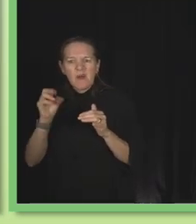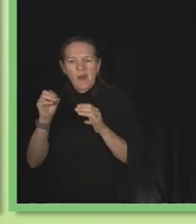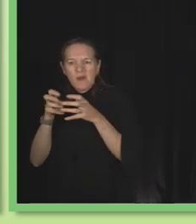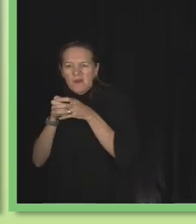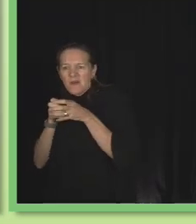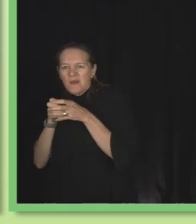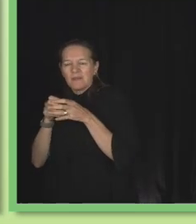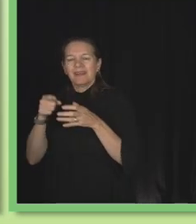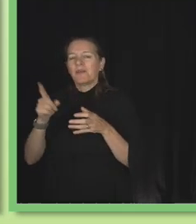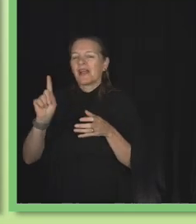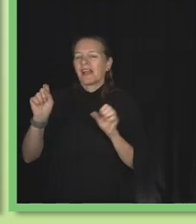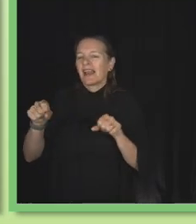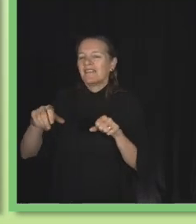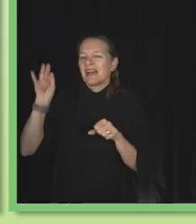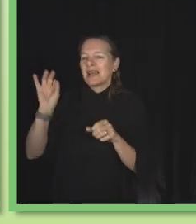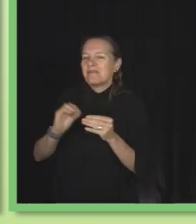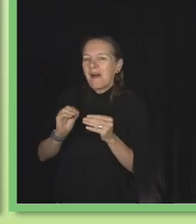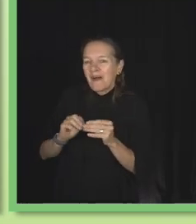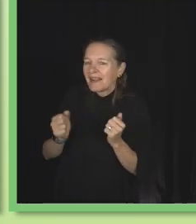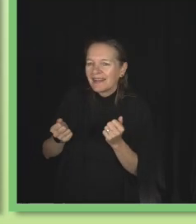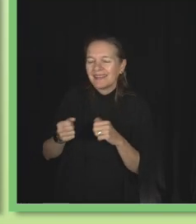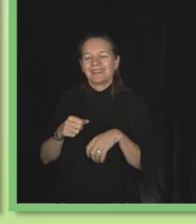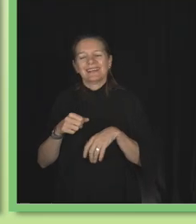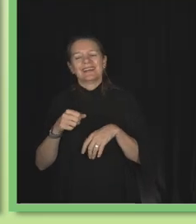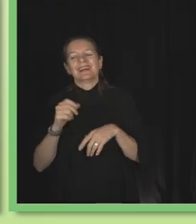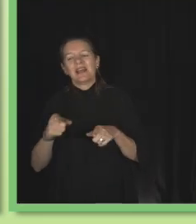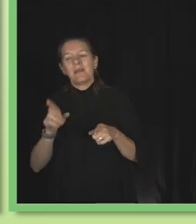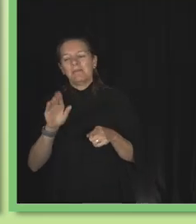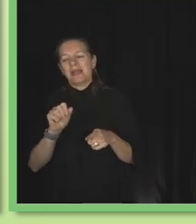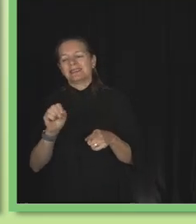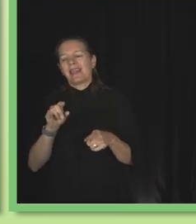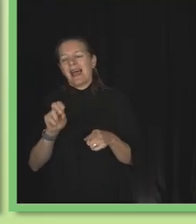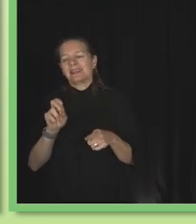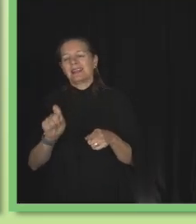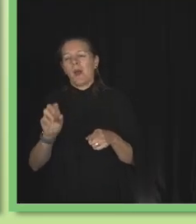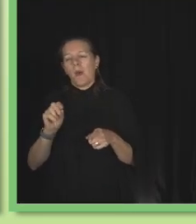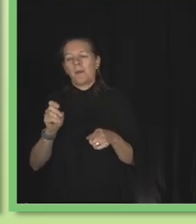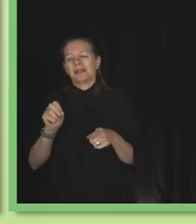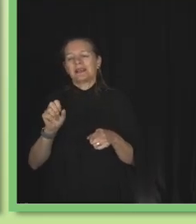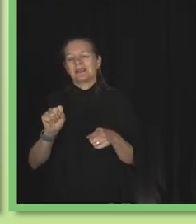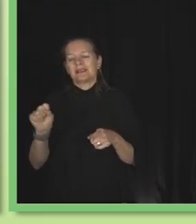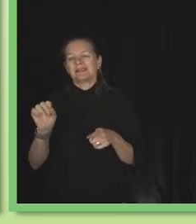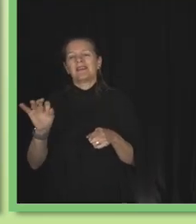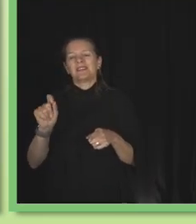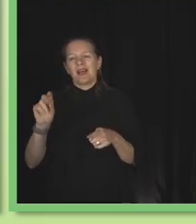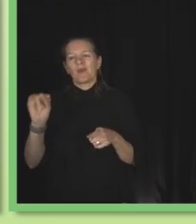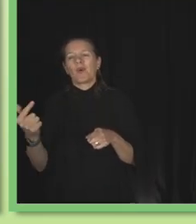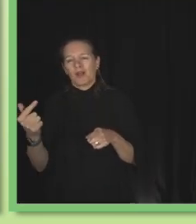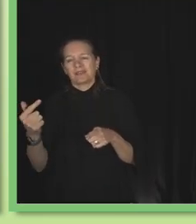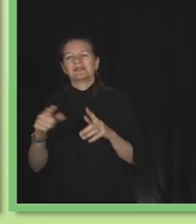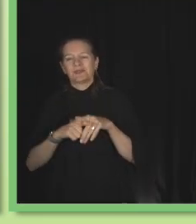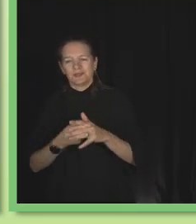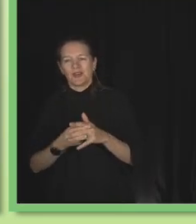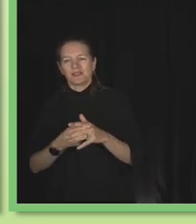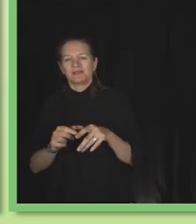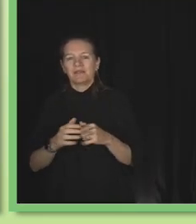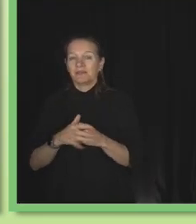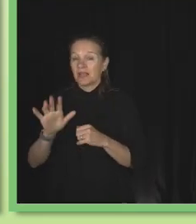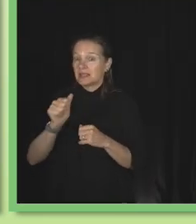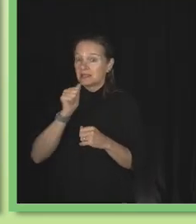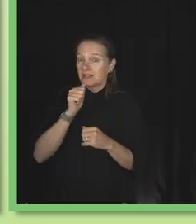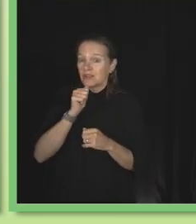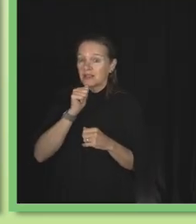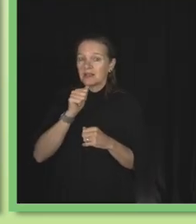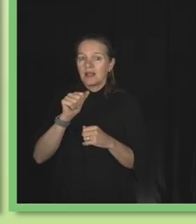out more? Well, start by visiting baseline.openssf.org to get started. The secret is not